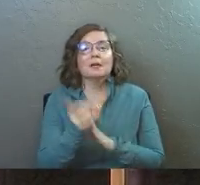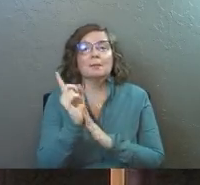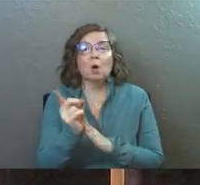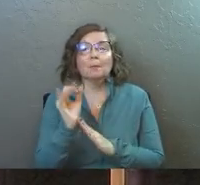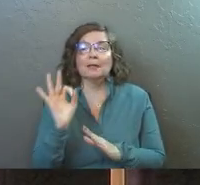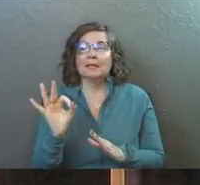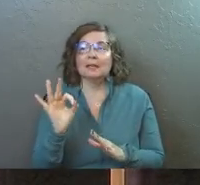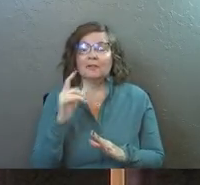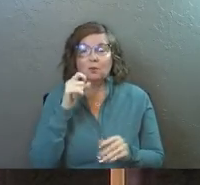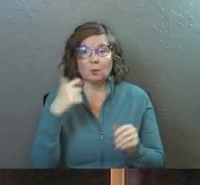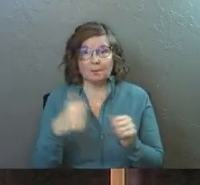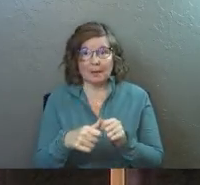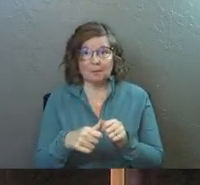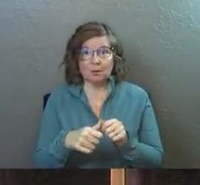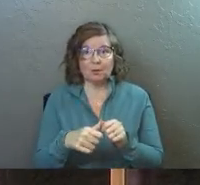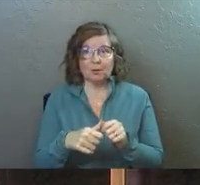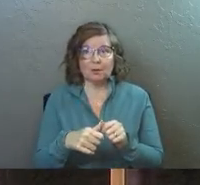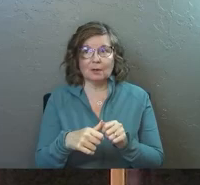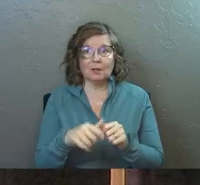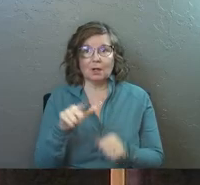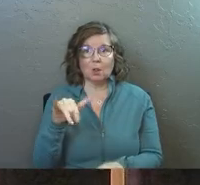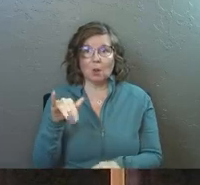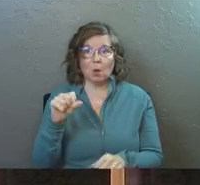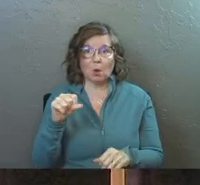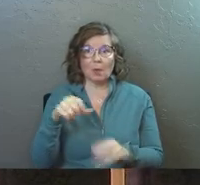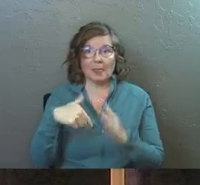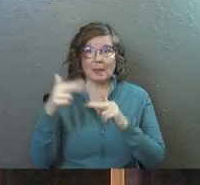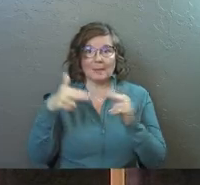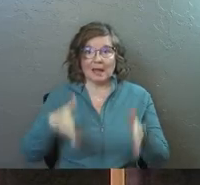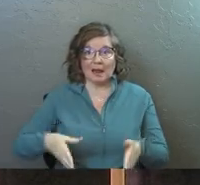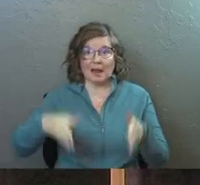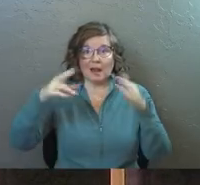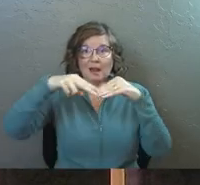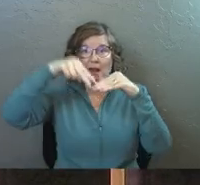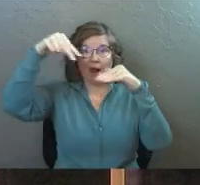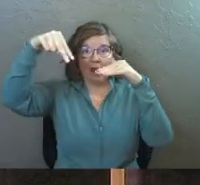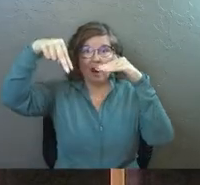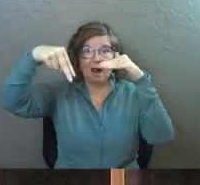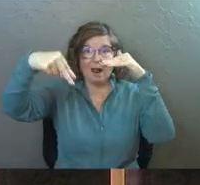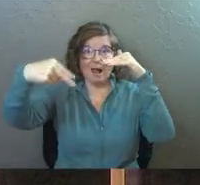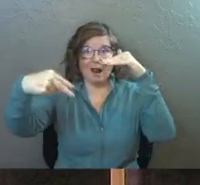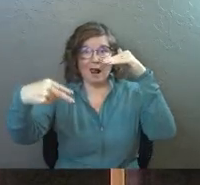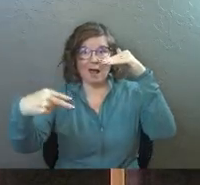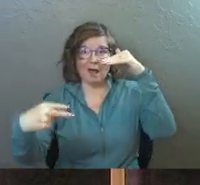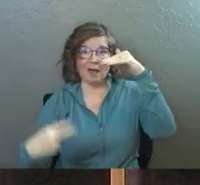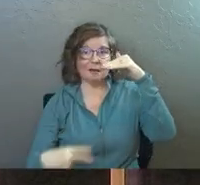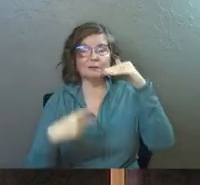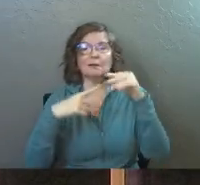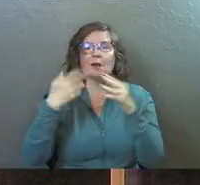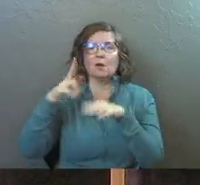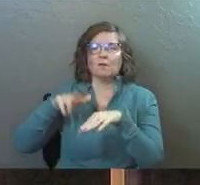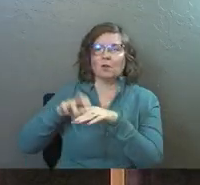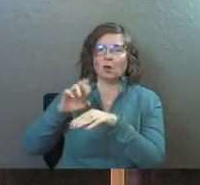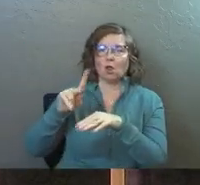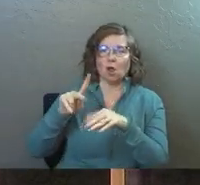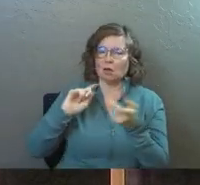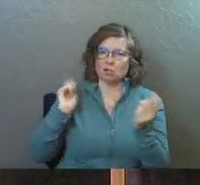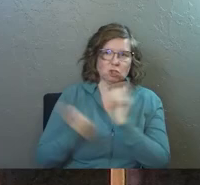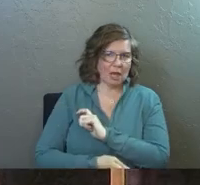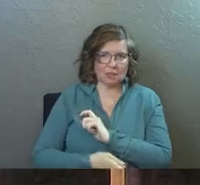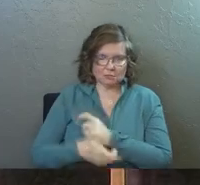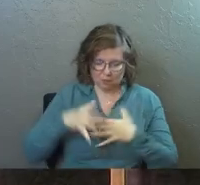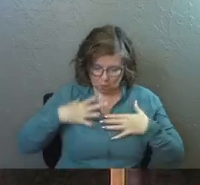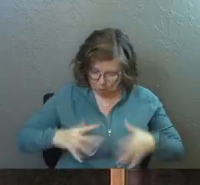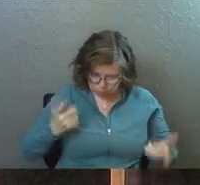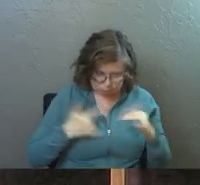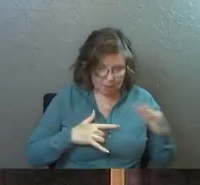moment, if you remember it, and Lois falls off the building, and she's plunging down to her death, and of course, Clark gets changed just